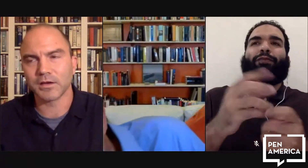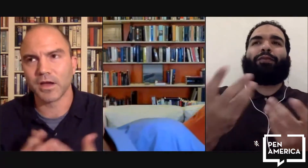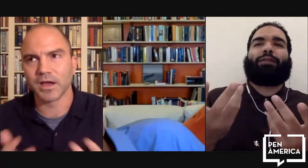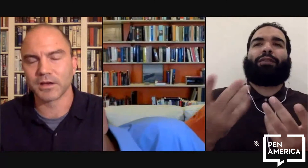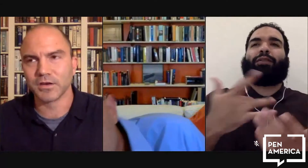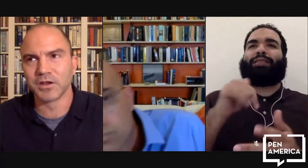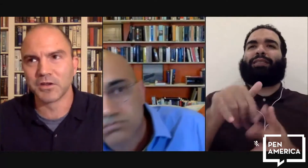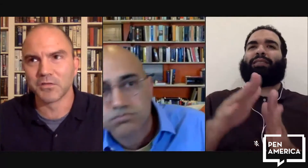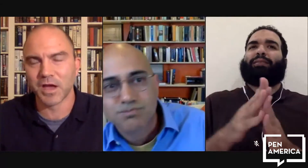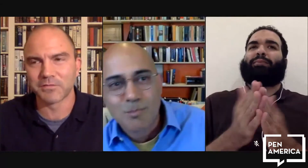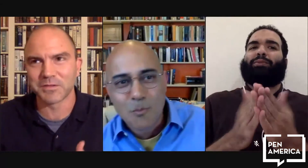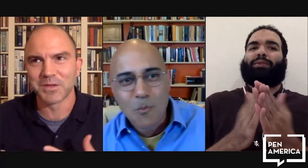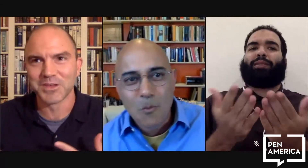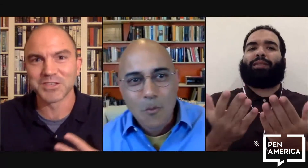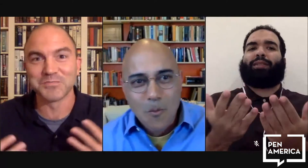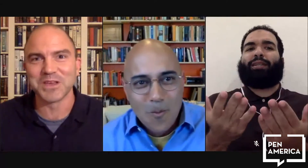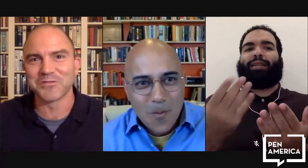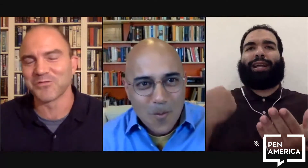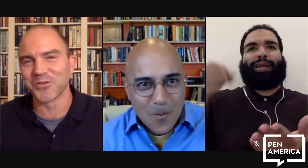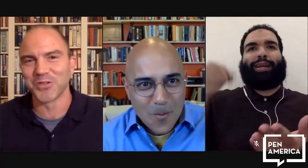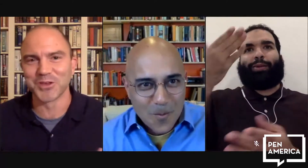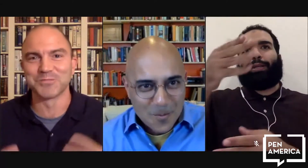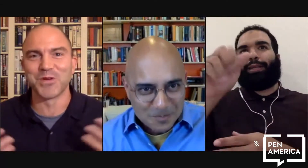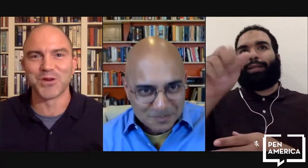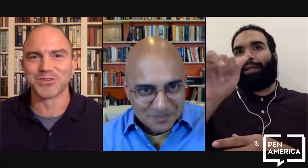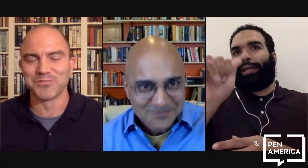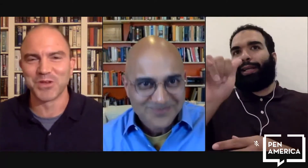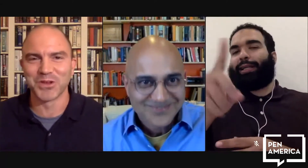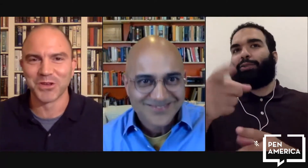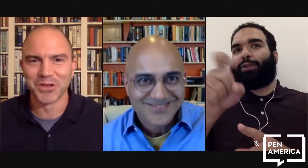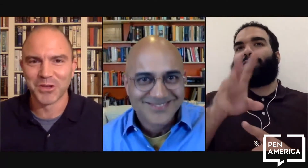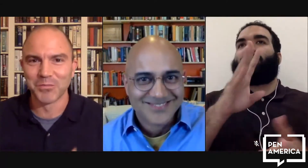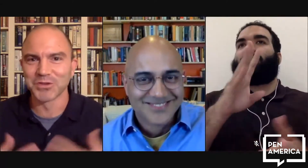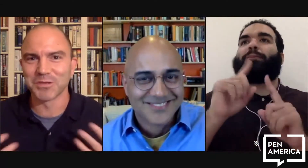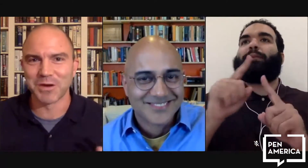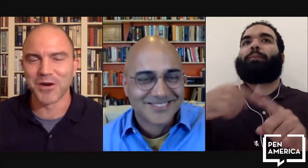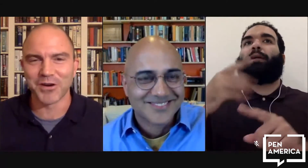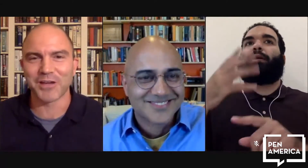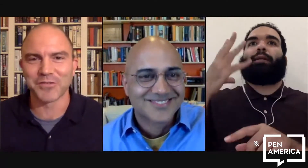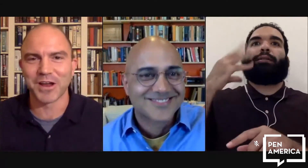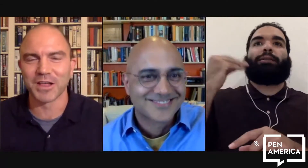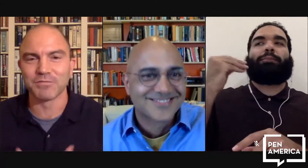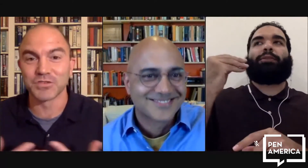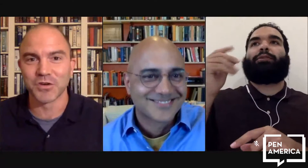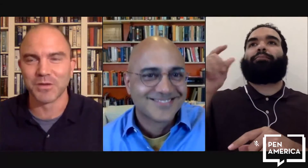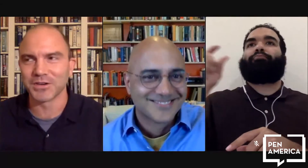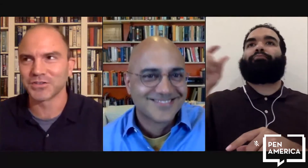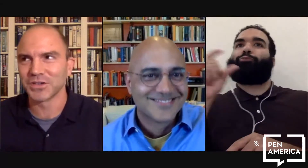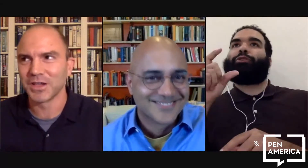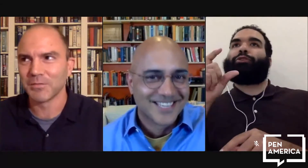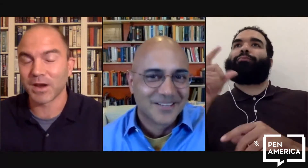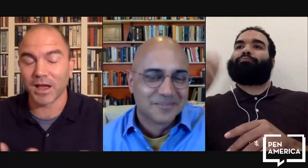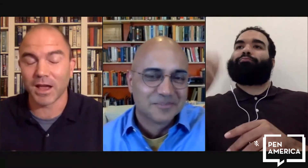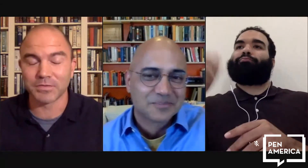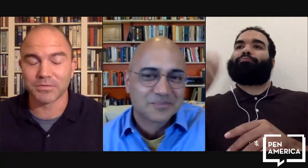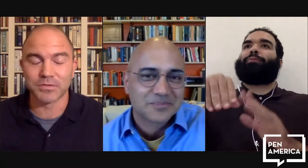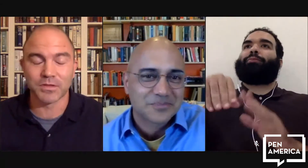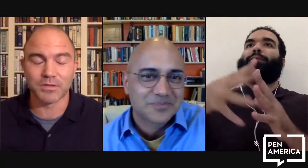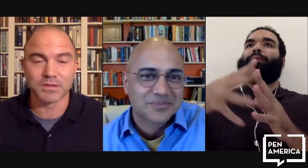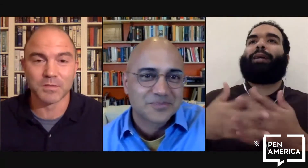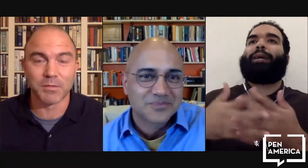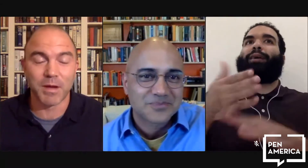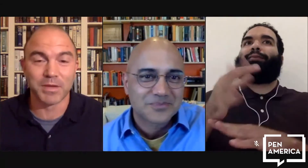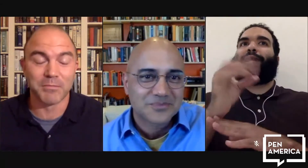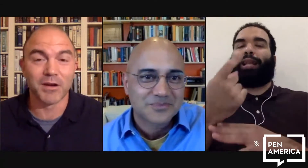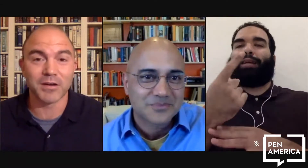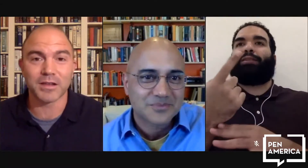I know, Ayad, you have to speak for the experience of being Muslim in America after 9/11 so much. Yeah. But this